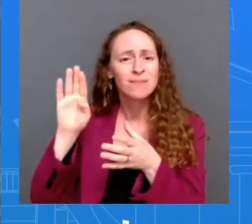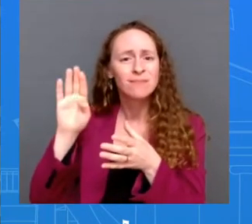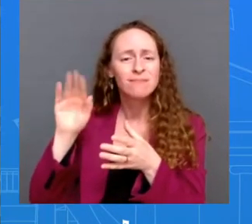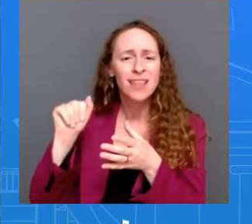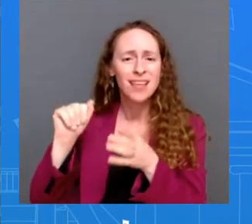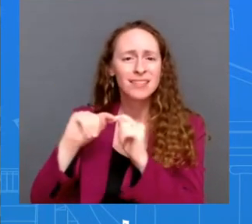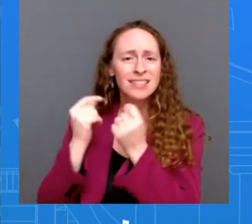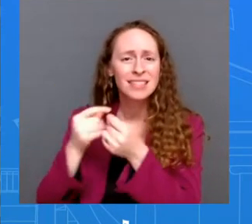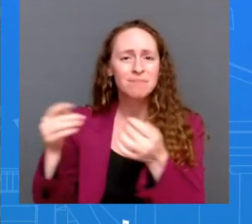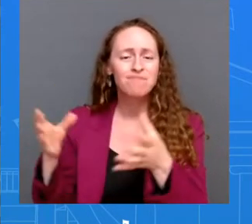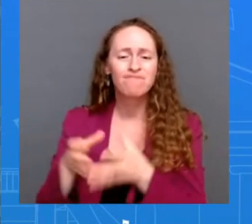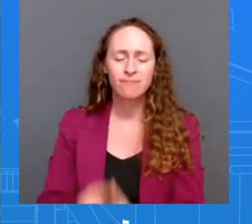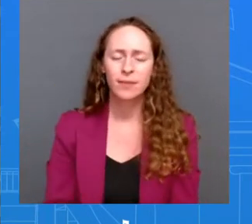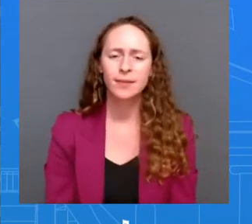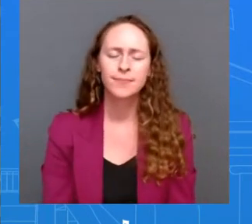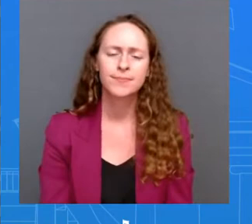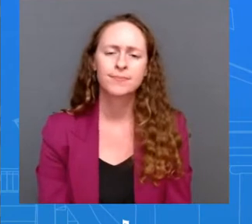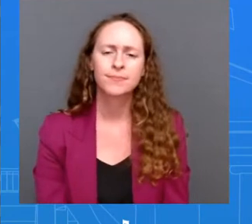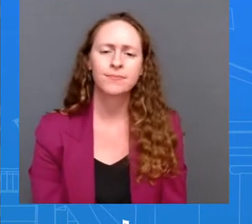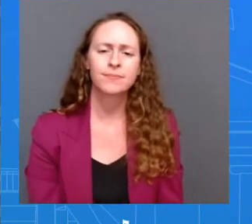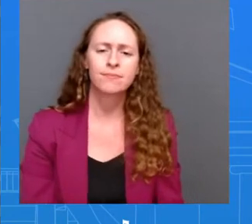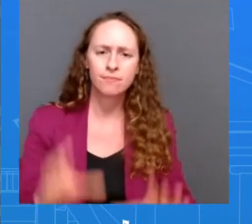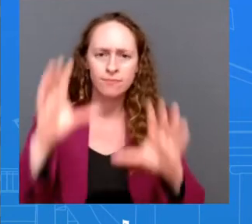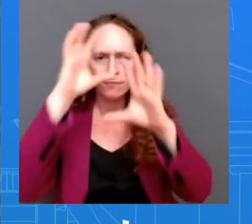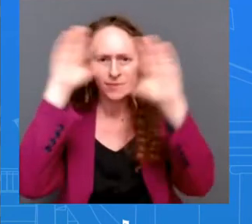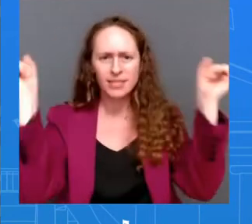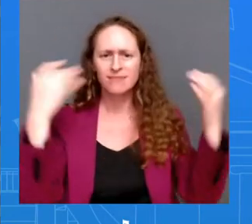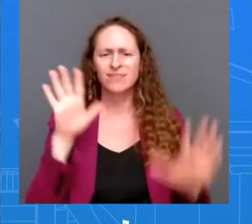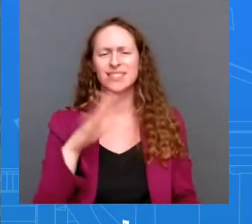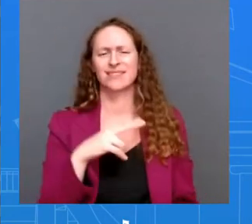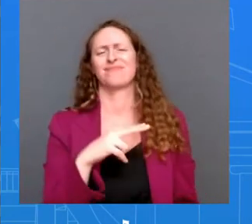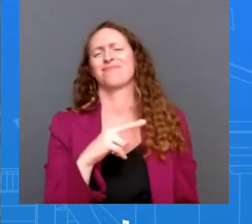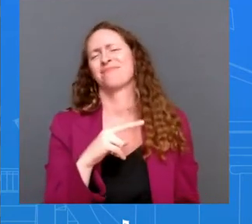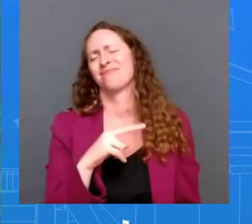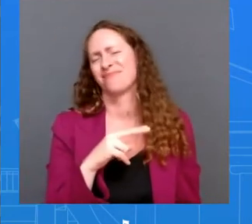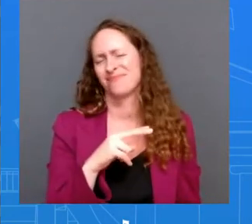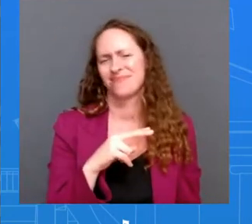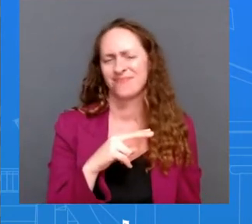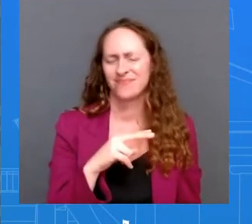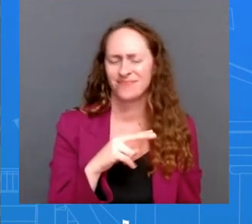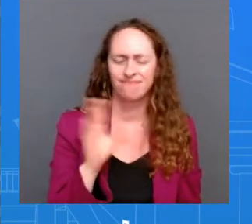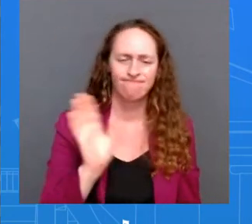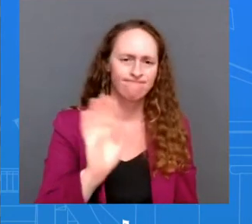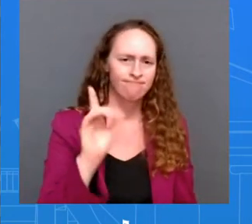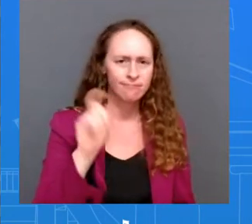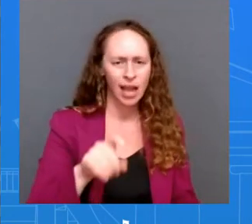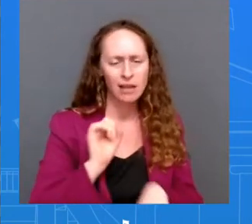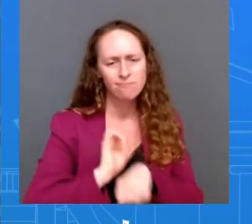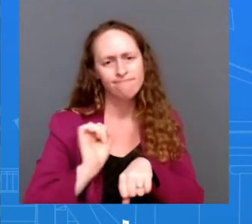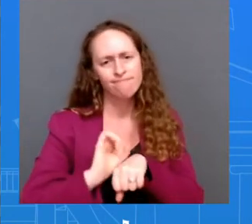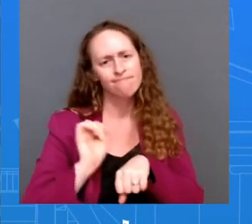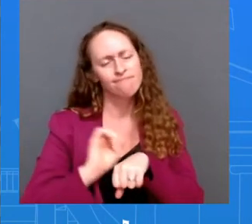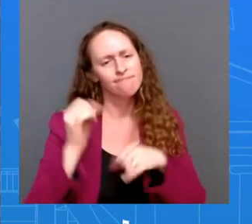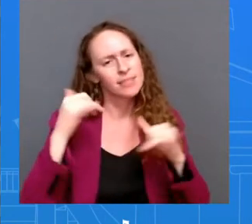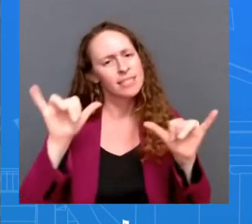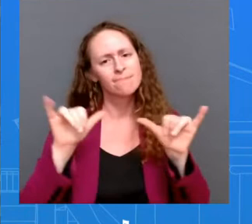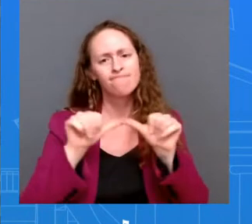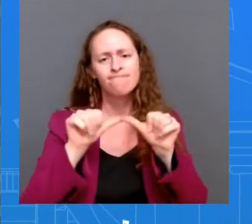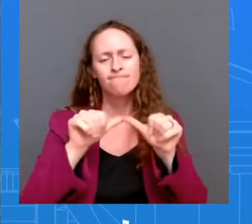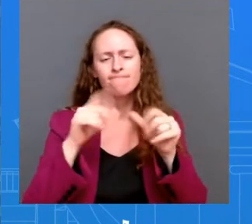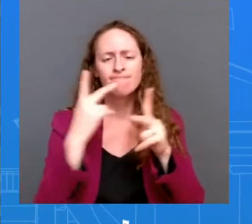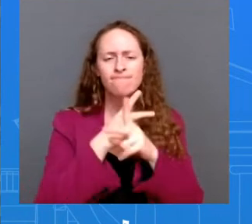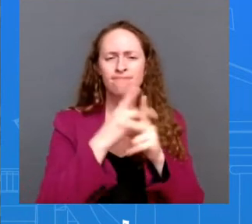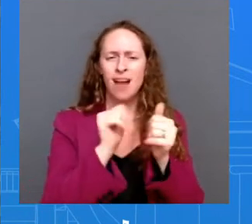aggressively, pursuing every avenue to bring home Brittany, Paul